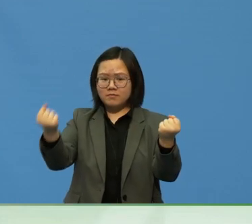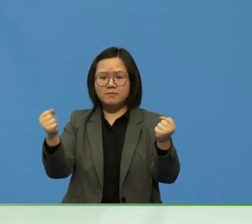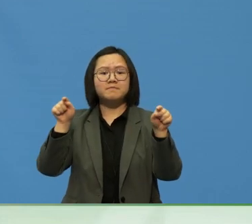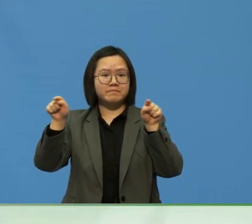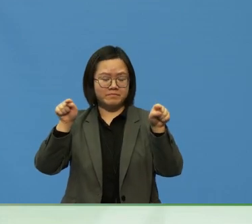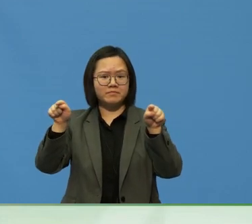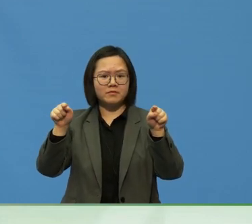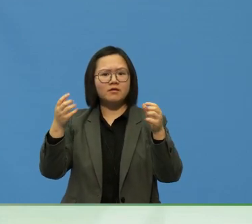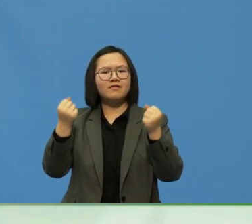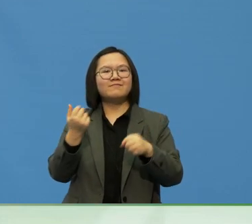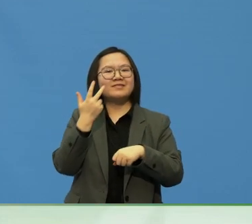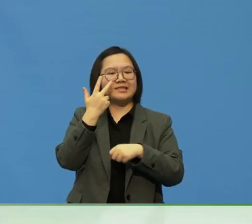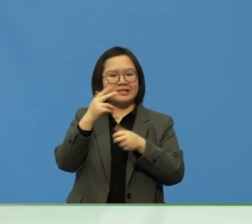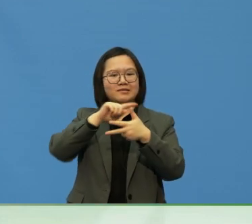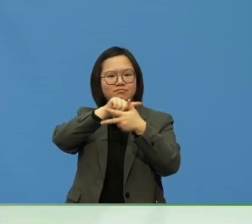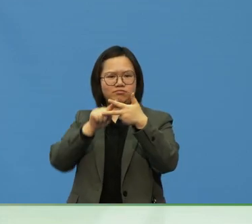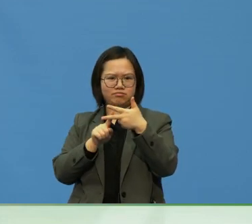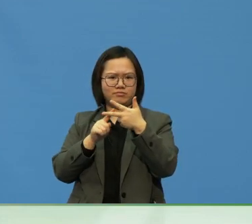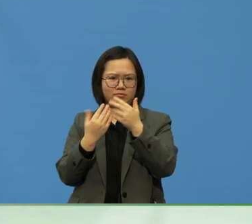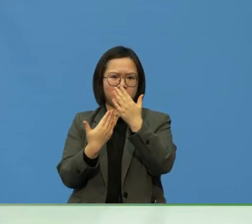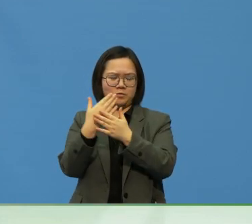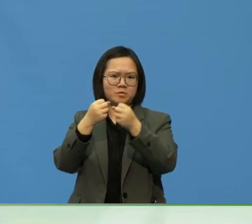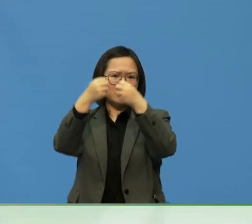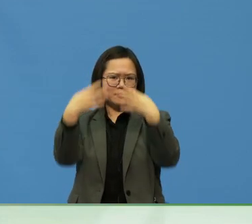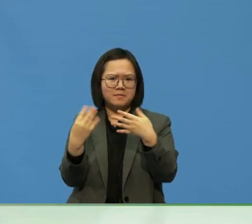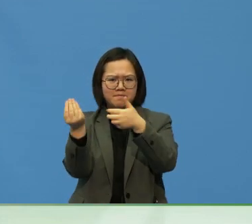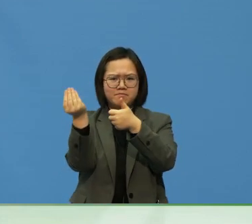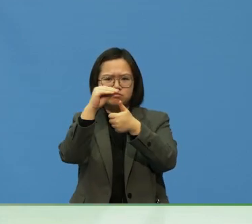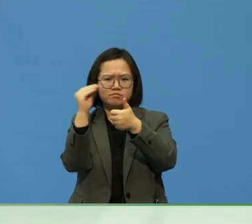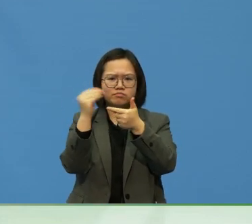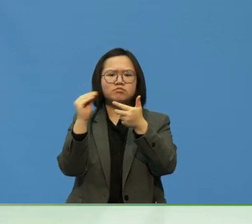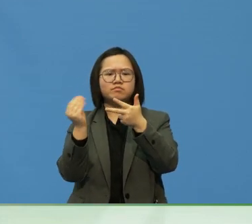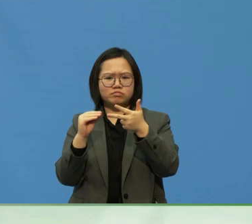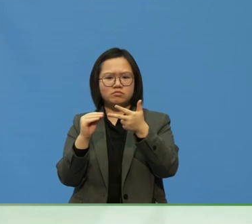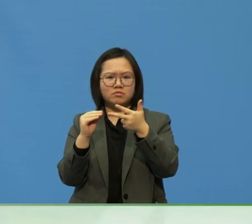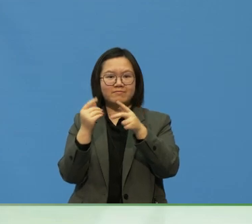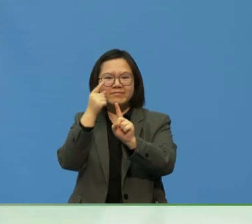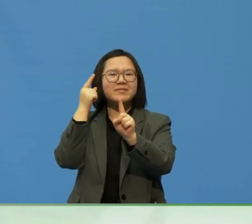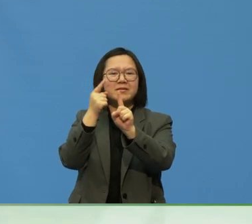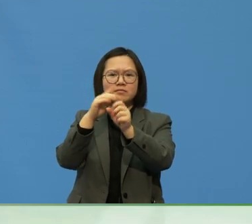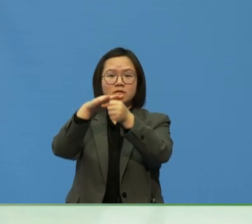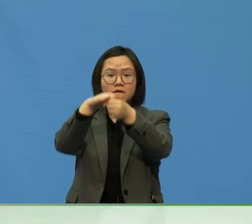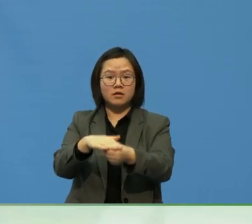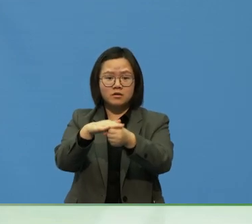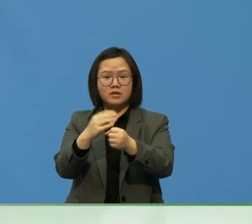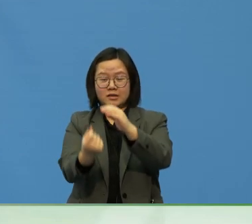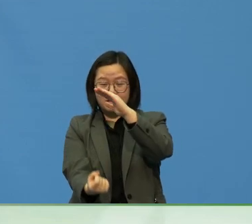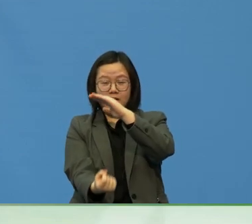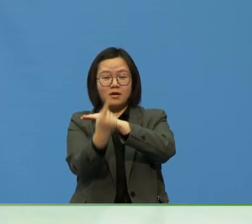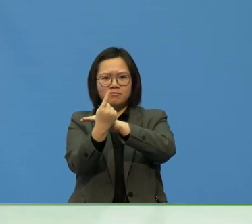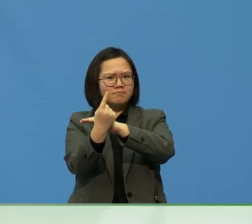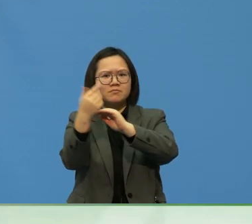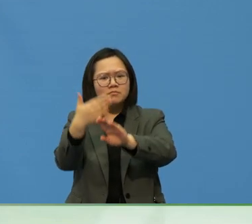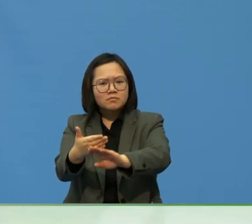the barriers to discrimination, to ideally avoid it from happening, but at least take the onus off